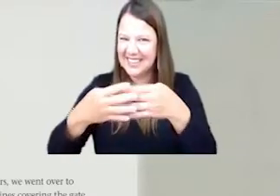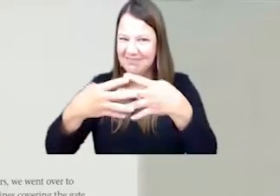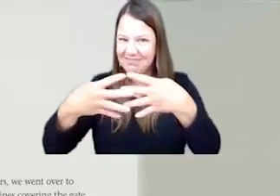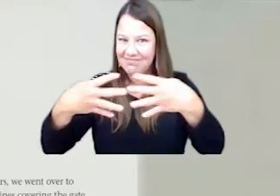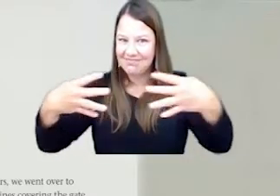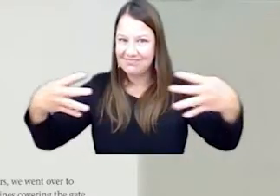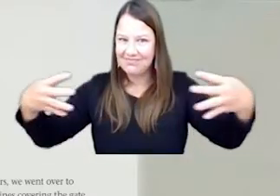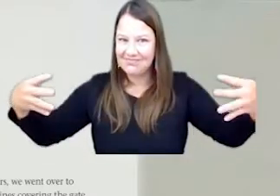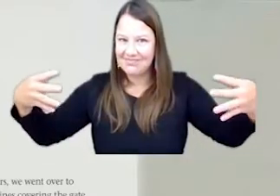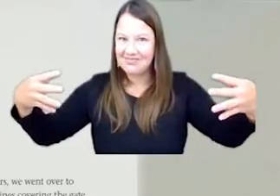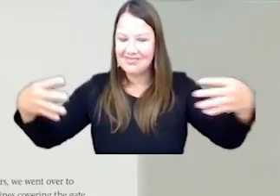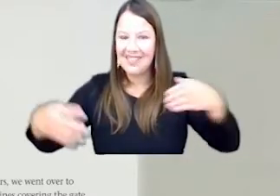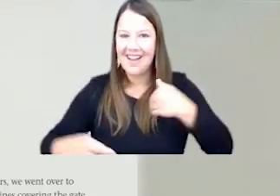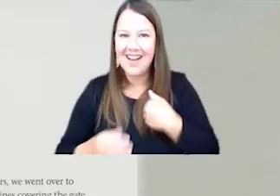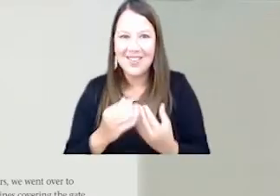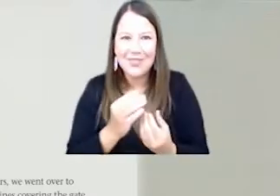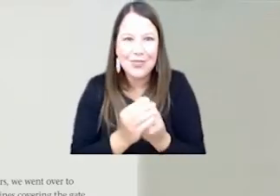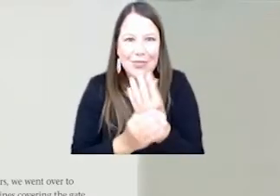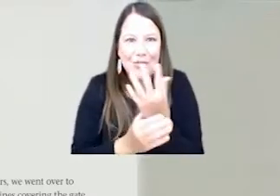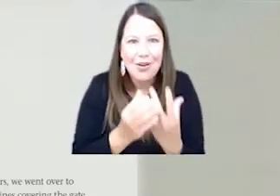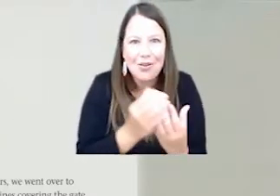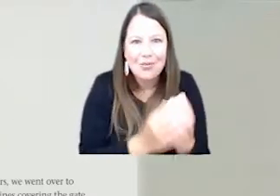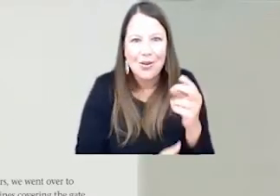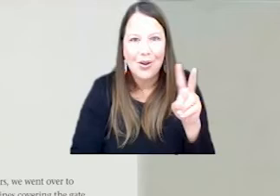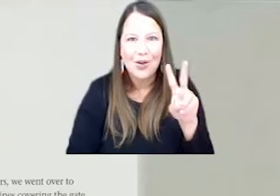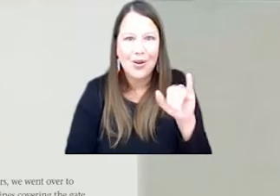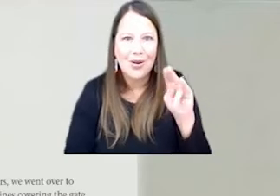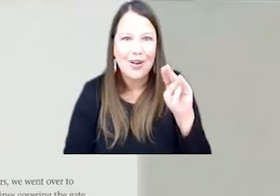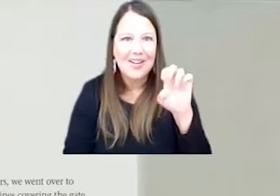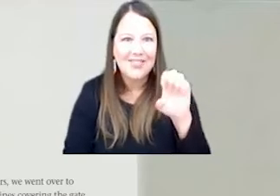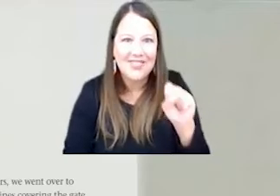vines covering the gate,